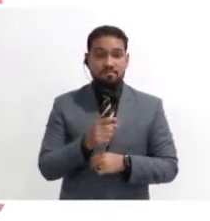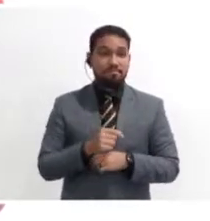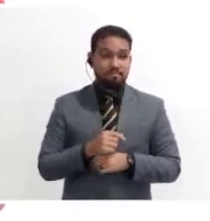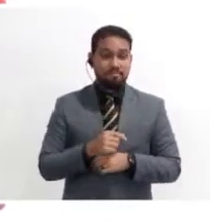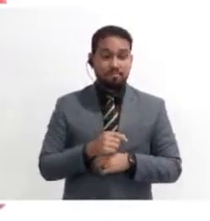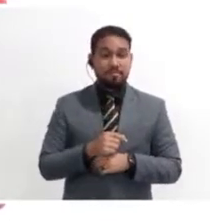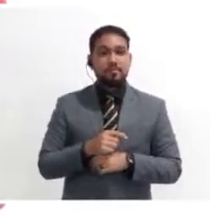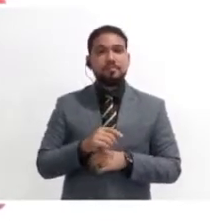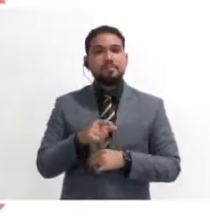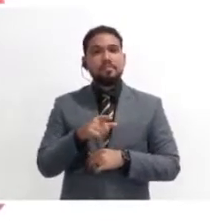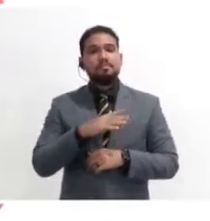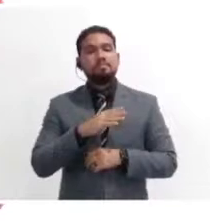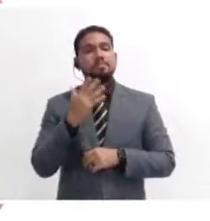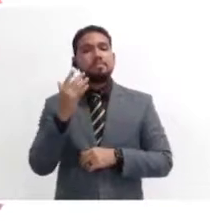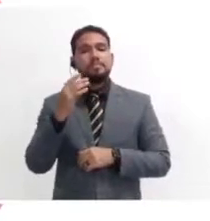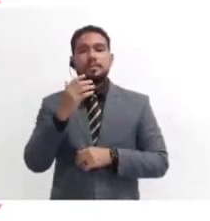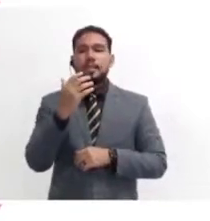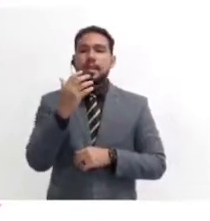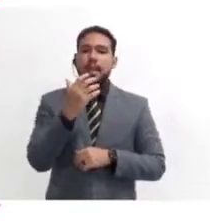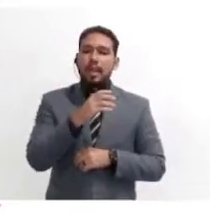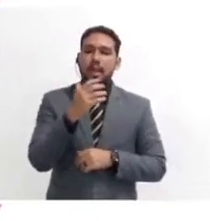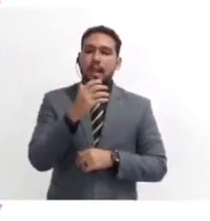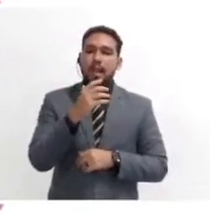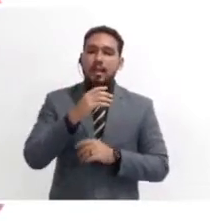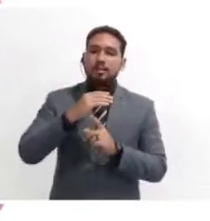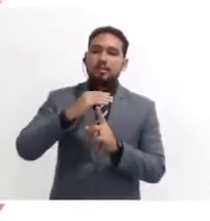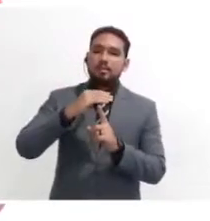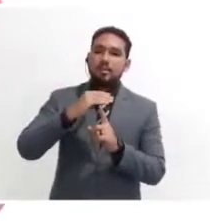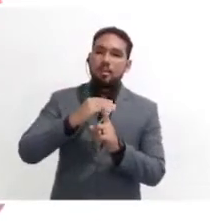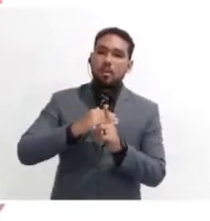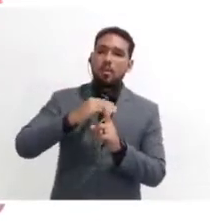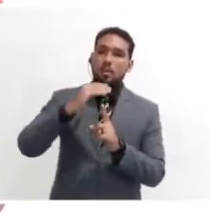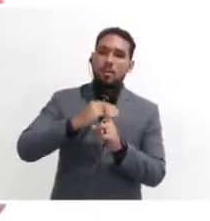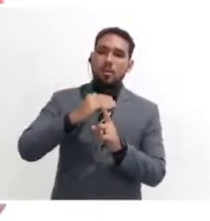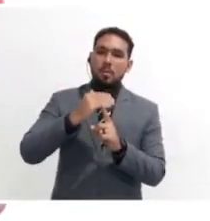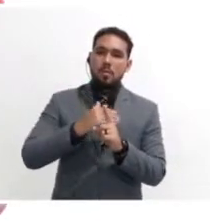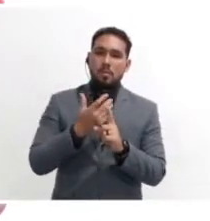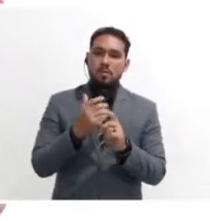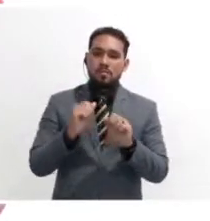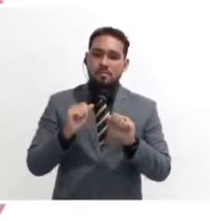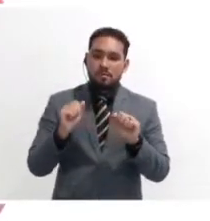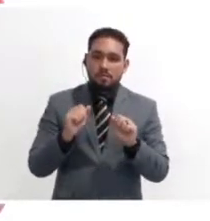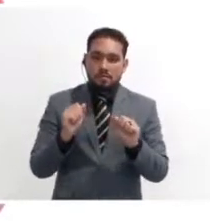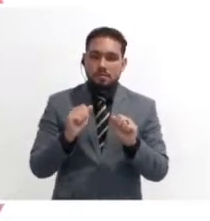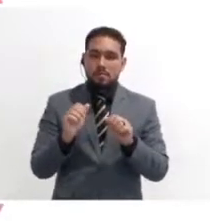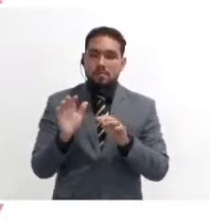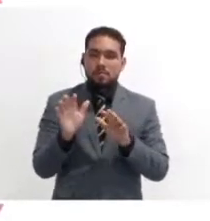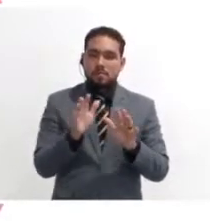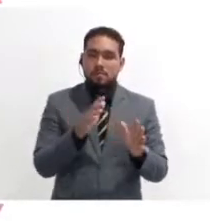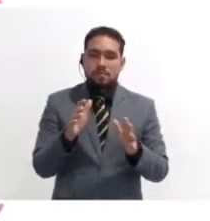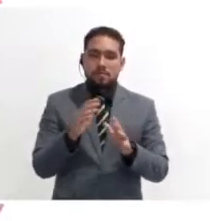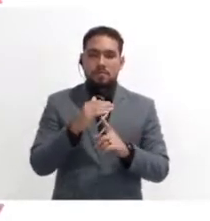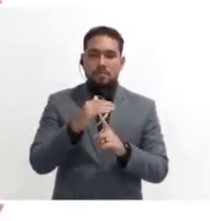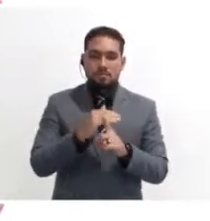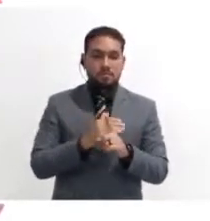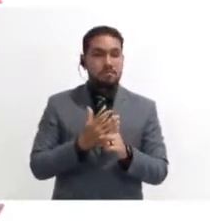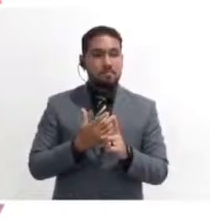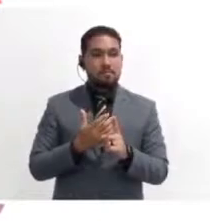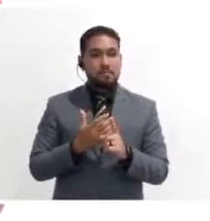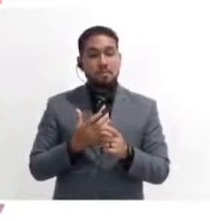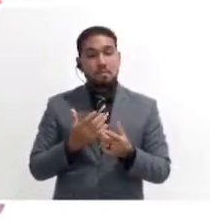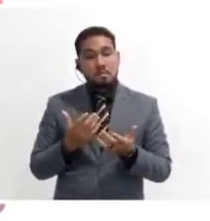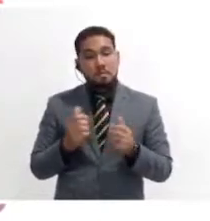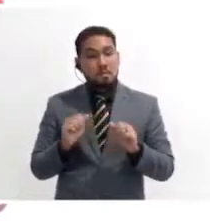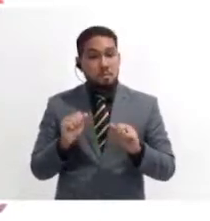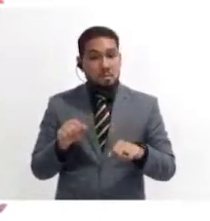rather than leads that extend out beyond the package and solder to the printed circuit board, the connection here from the